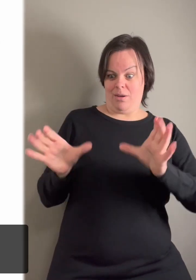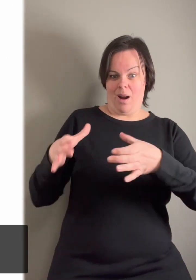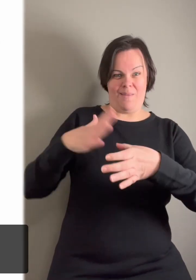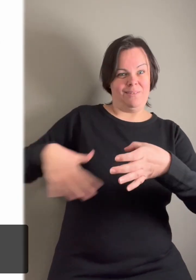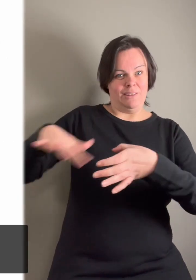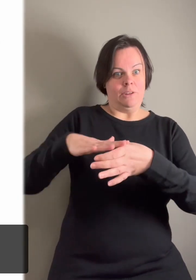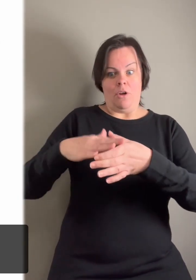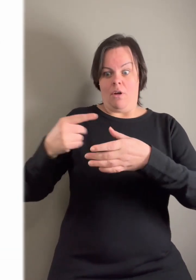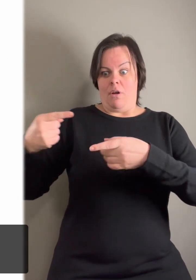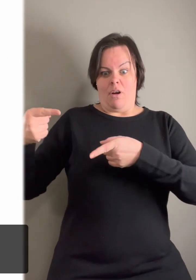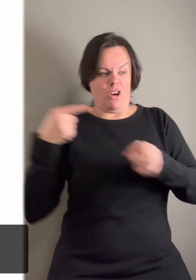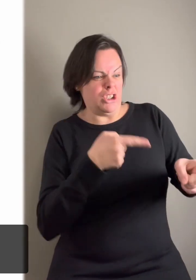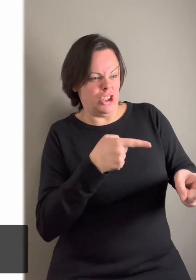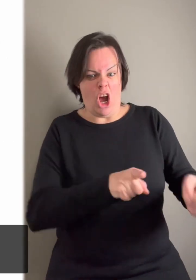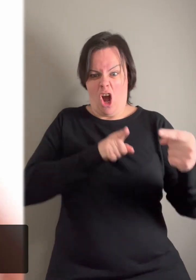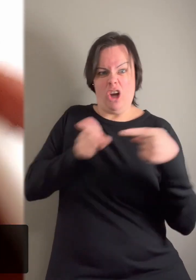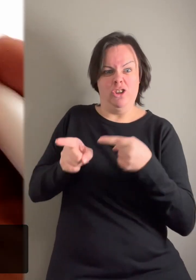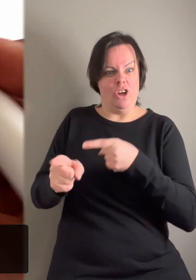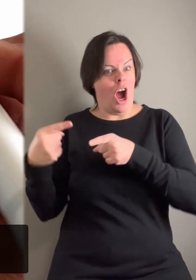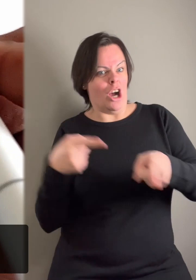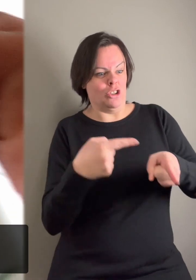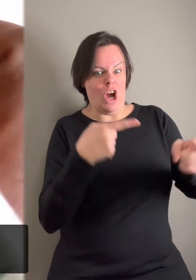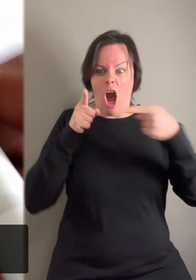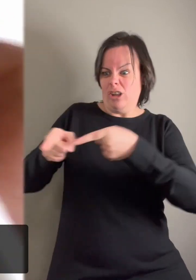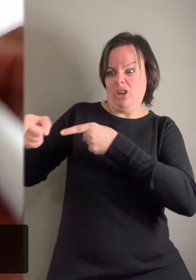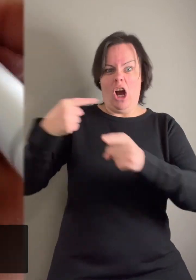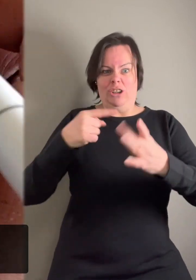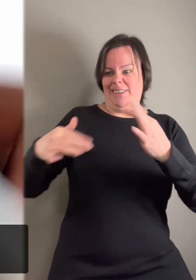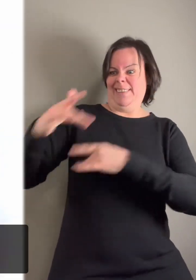class at each other's throats, while the elite